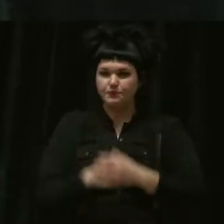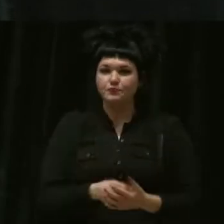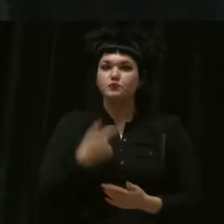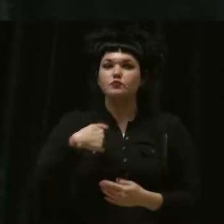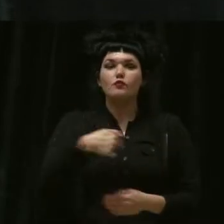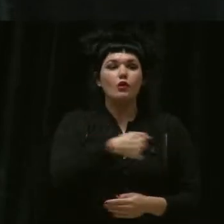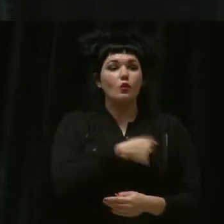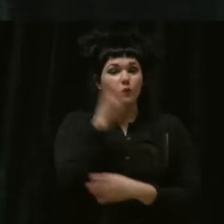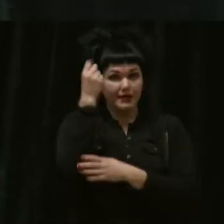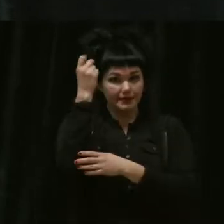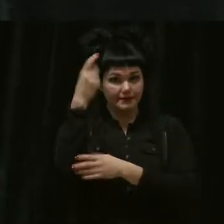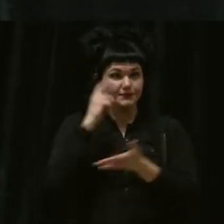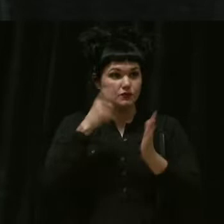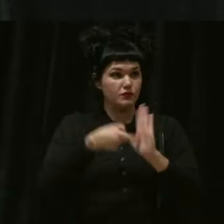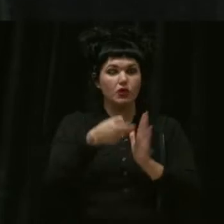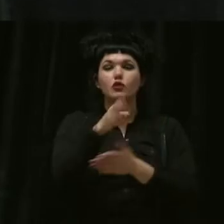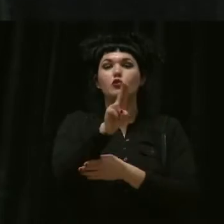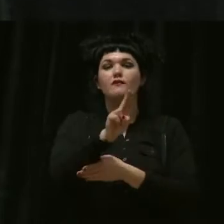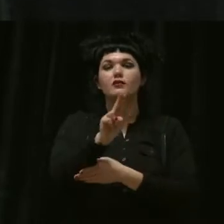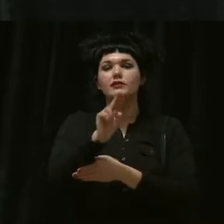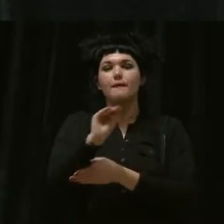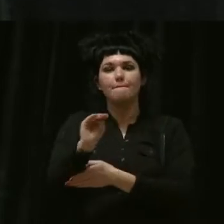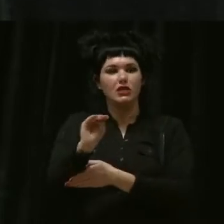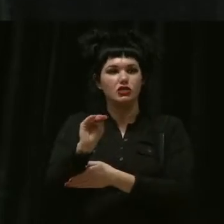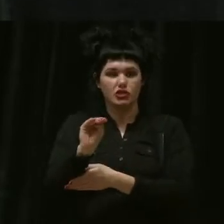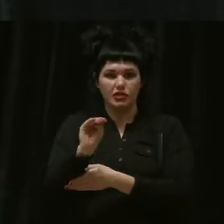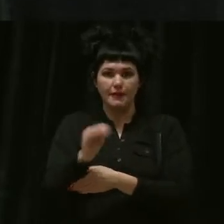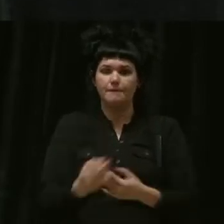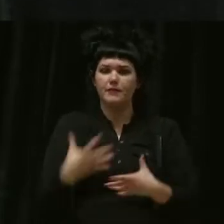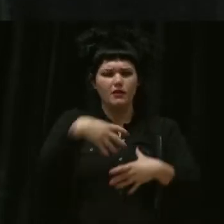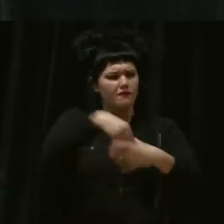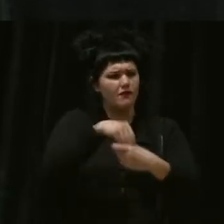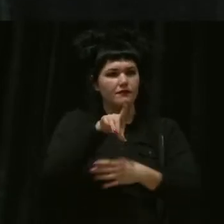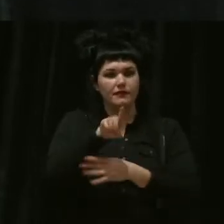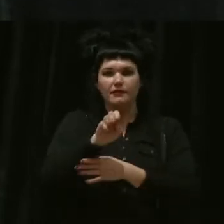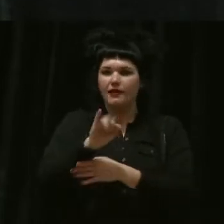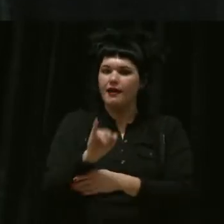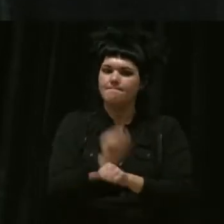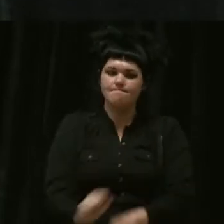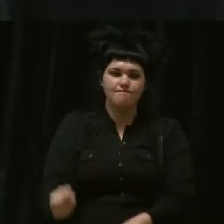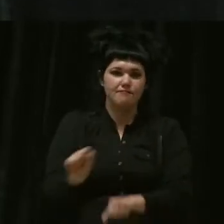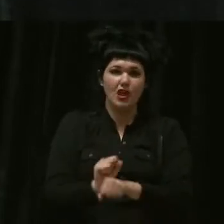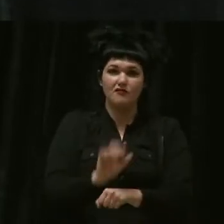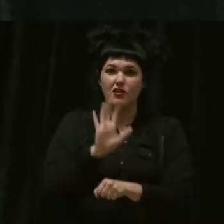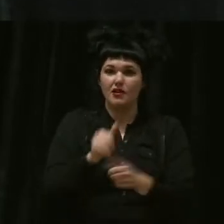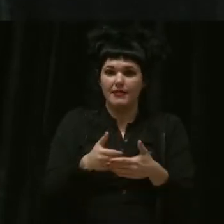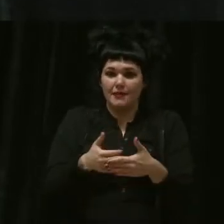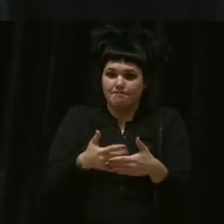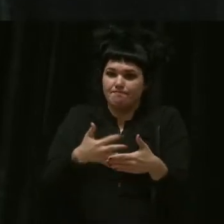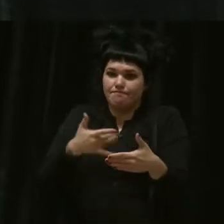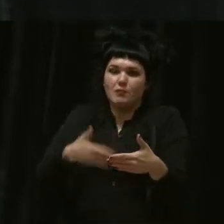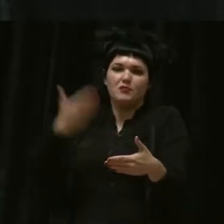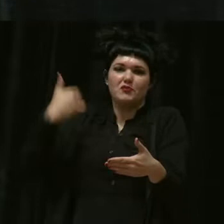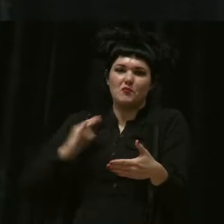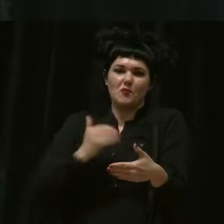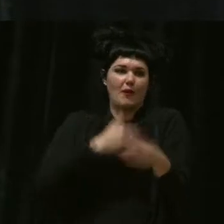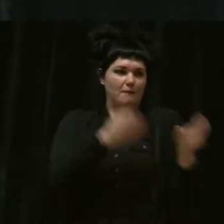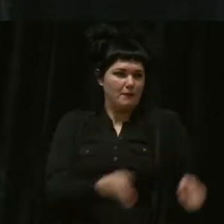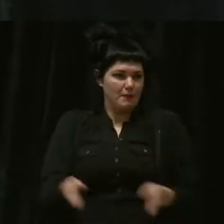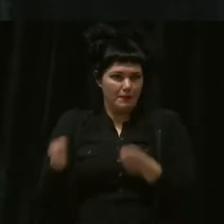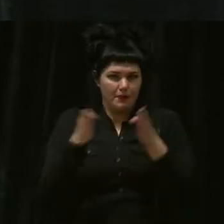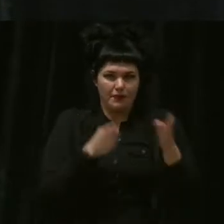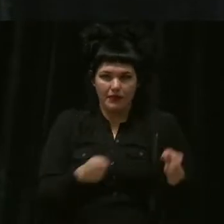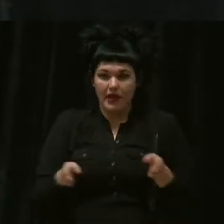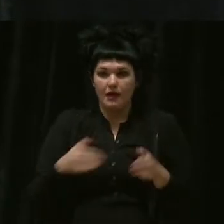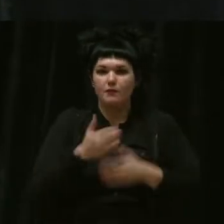recognize that the University of Michigan has been involved in DEI efforts that predate the planning process, and in fact, we